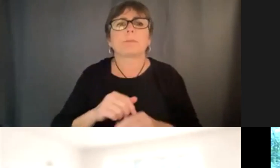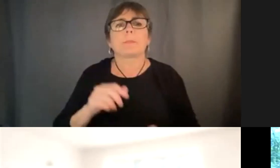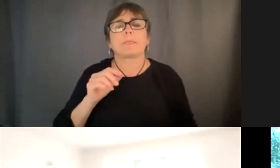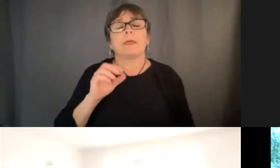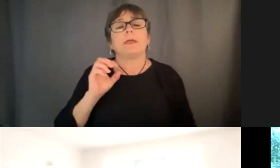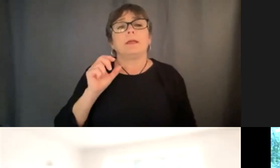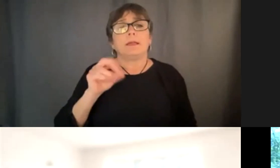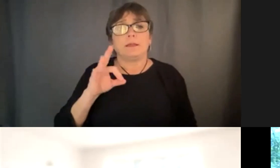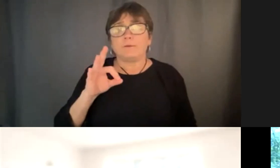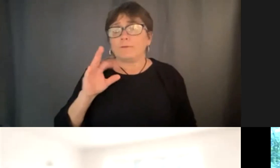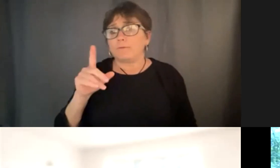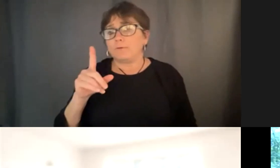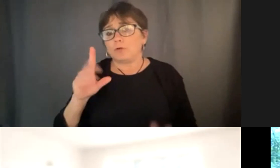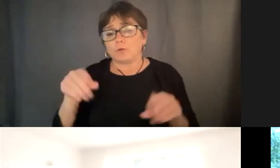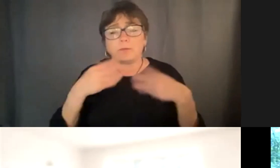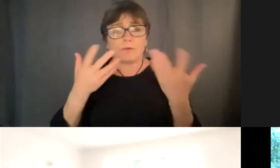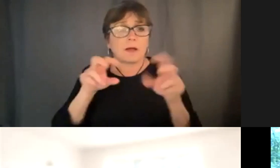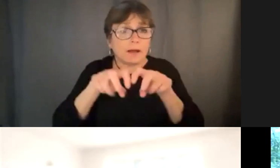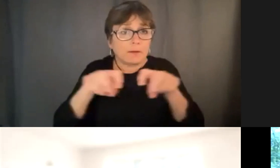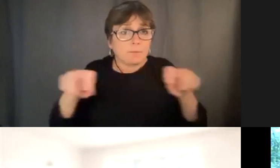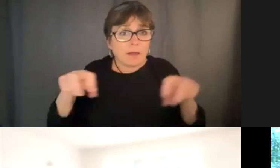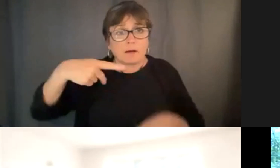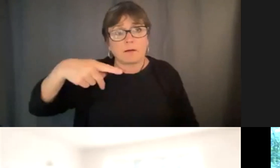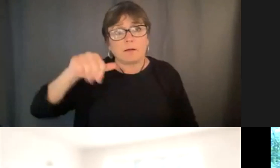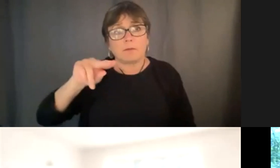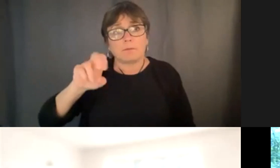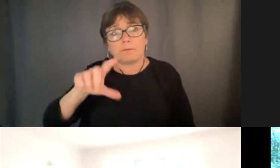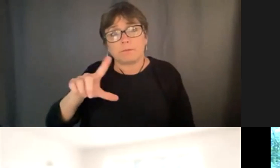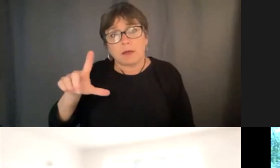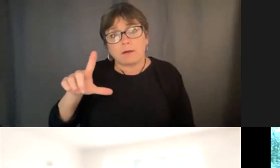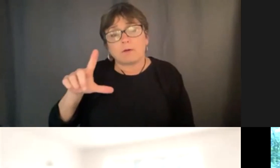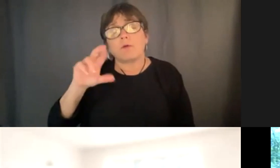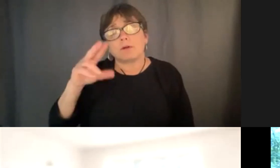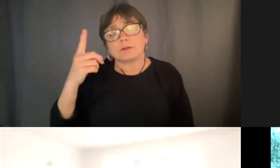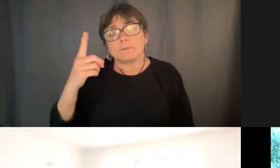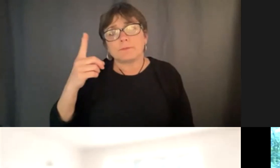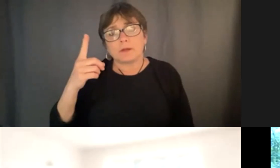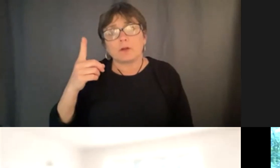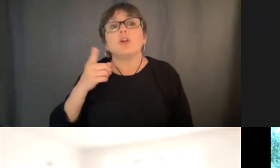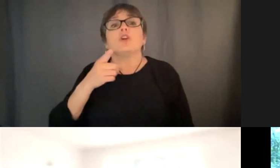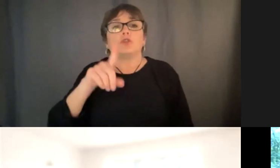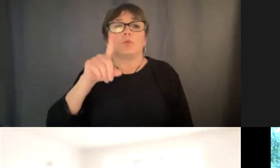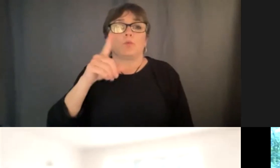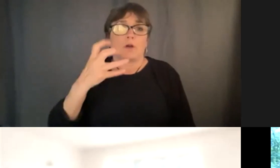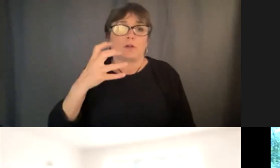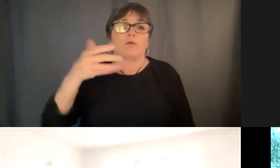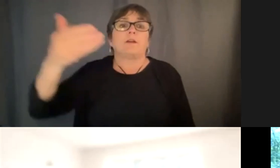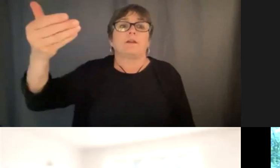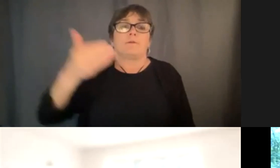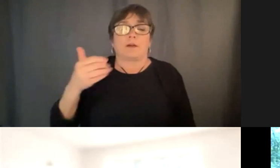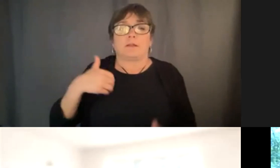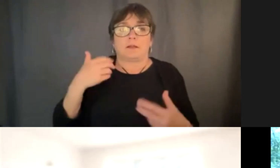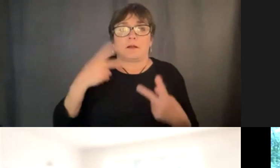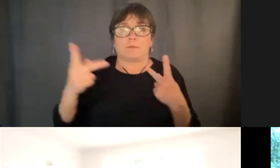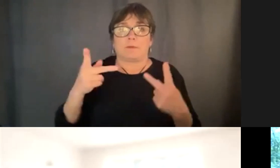doing a panel or you're doing those kind of things, you want to have youth that you know will be speaking to the people that will be in the room.